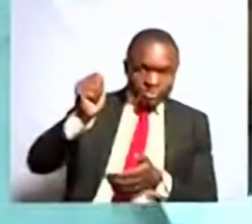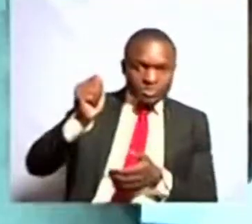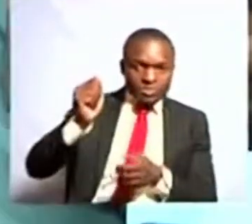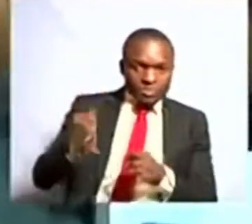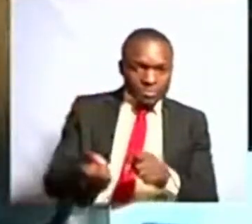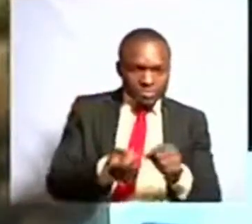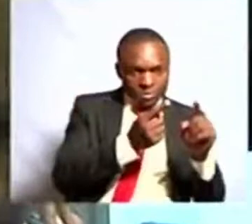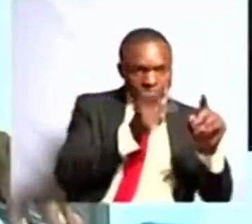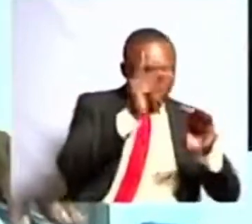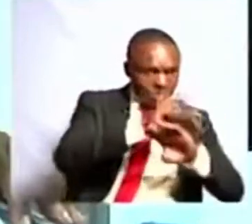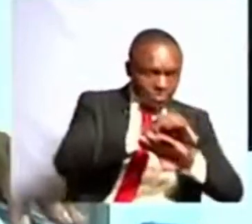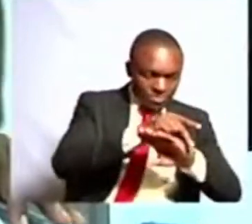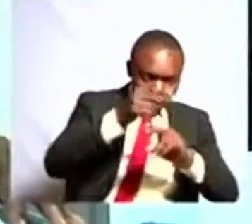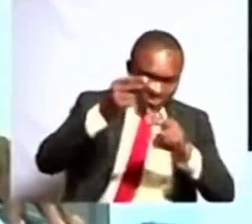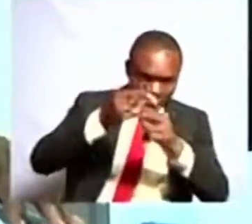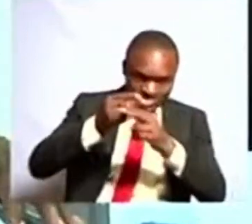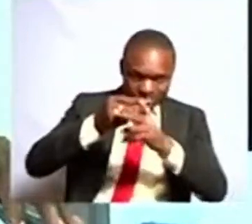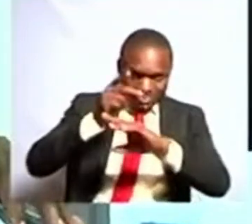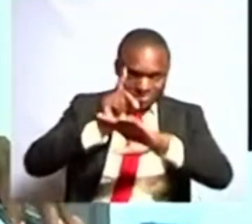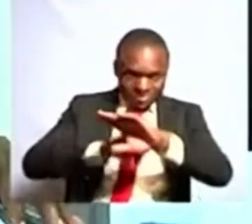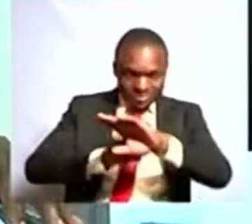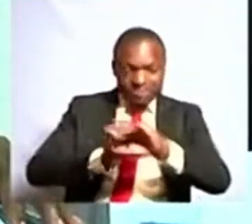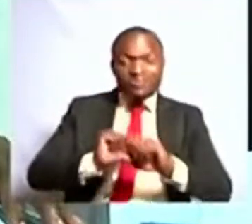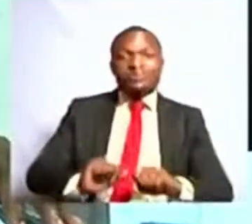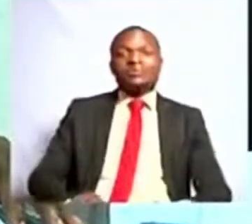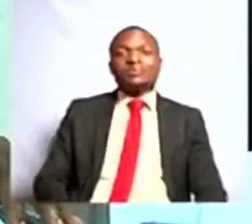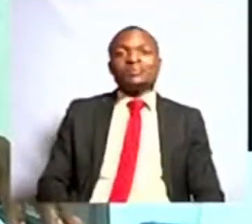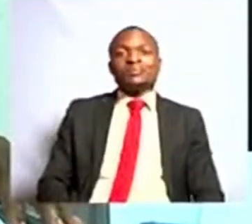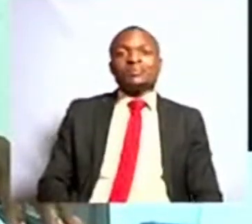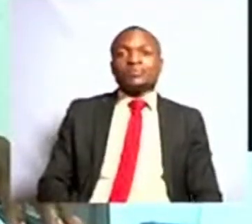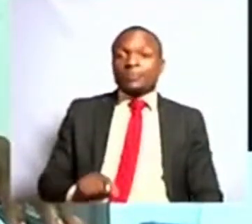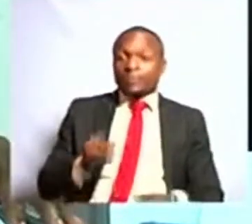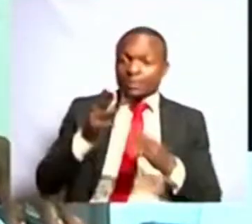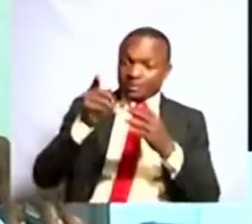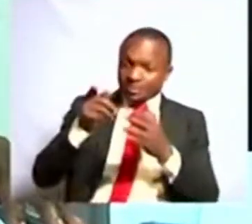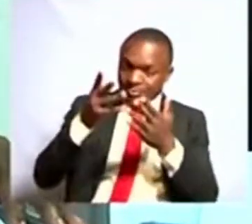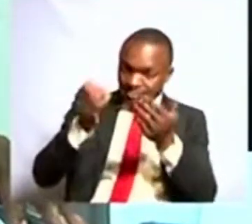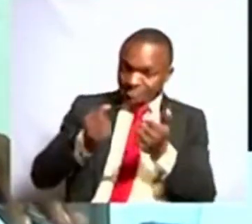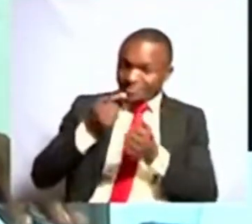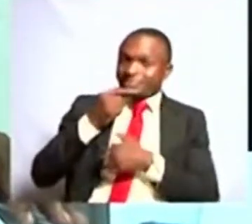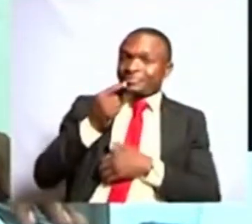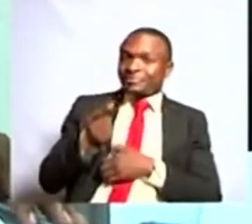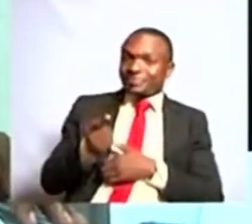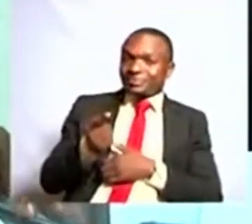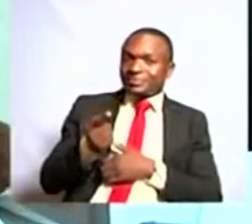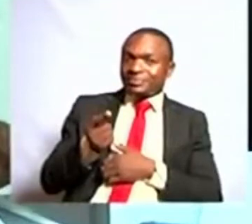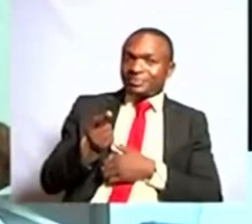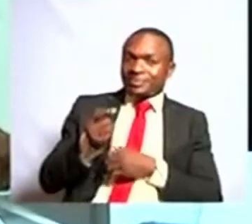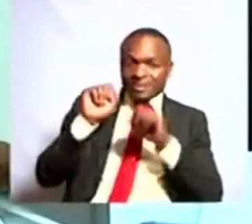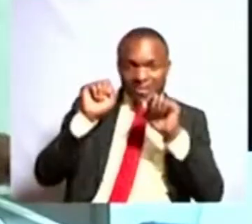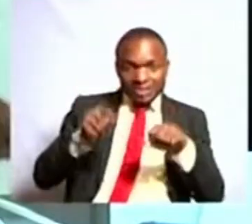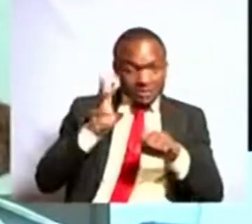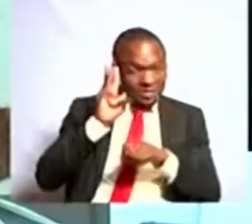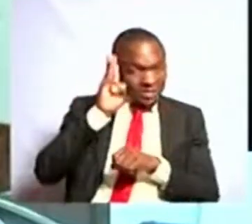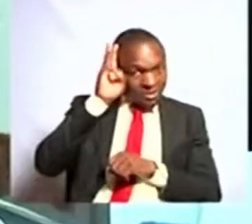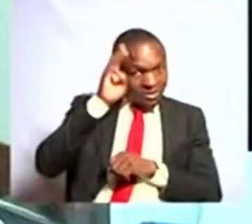the soonest possible time. I also wish to state that should the